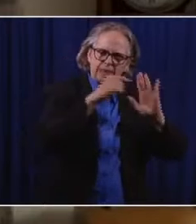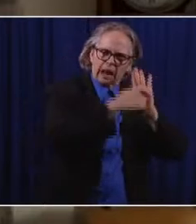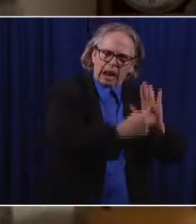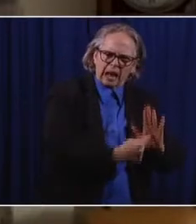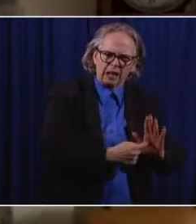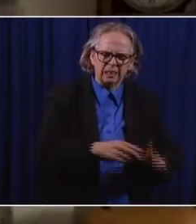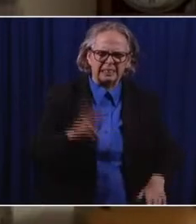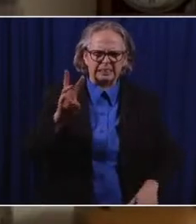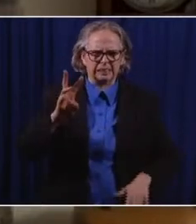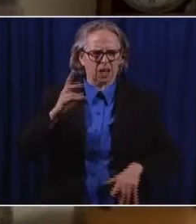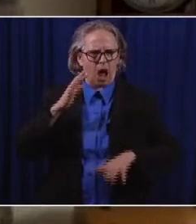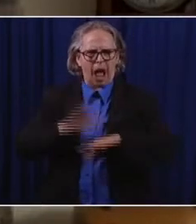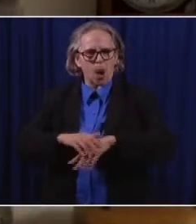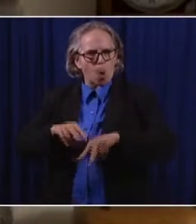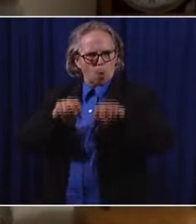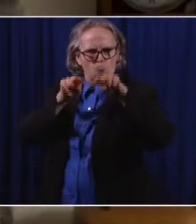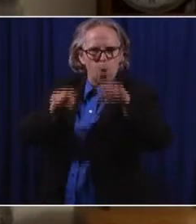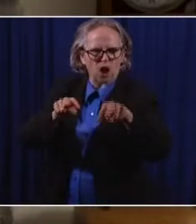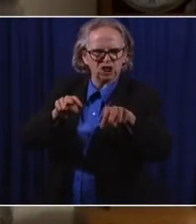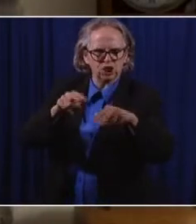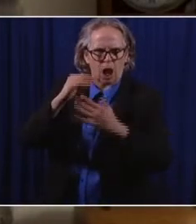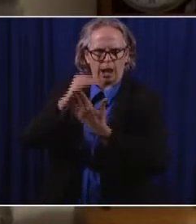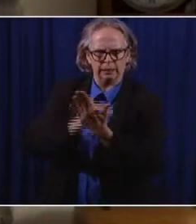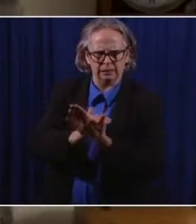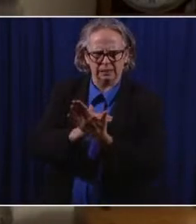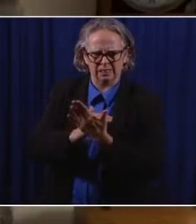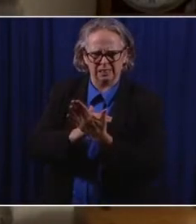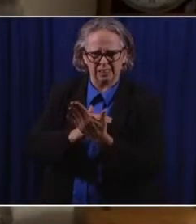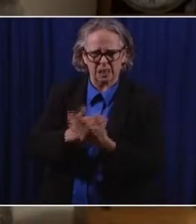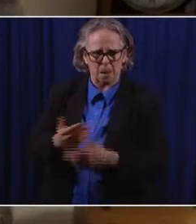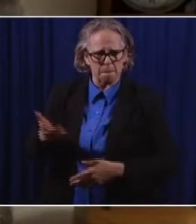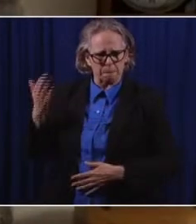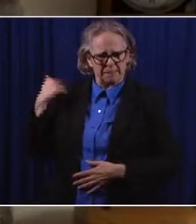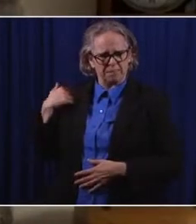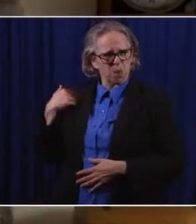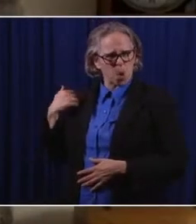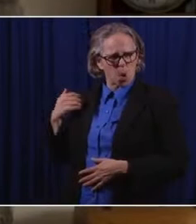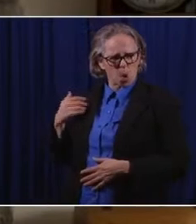their increase in new cases, growing from 4 average new cases